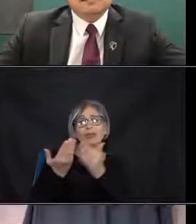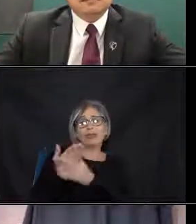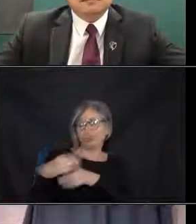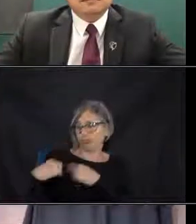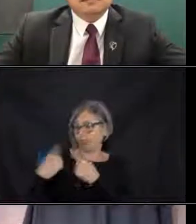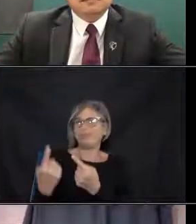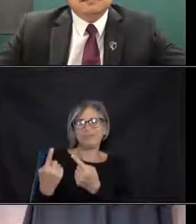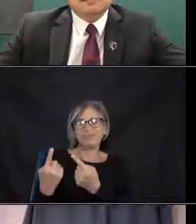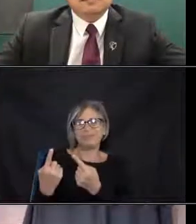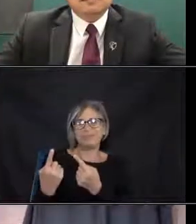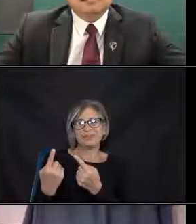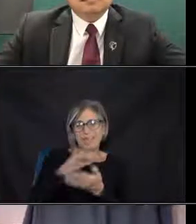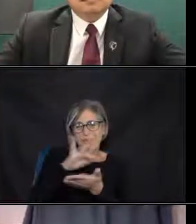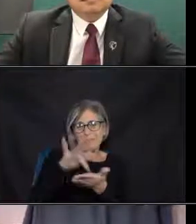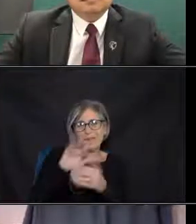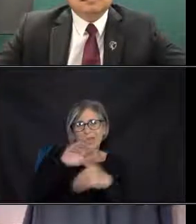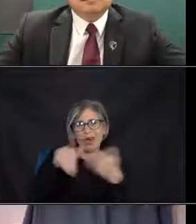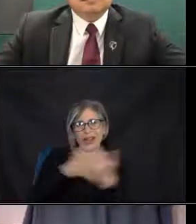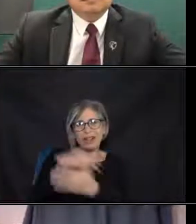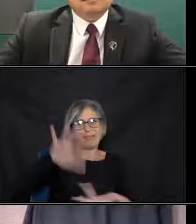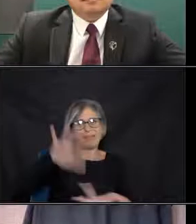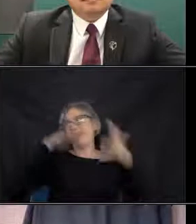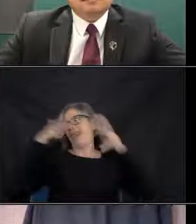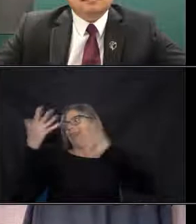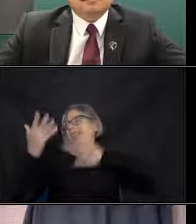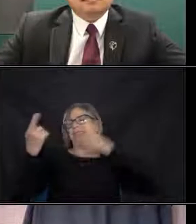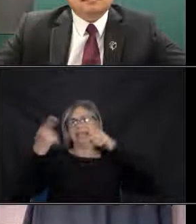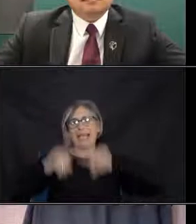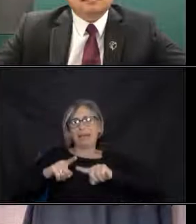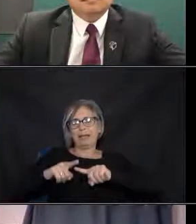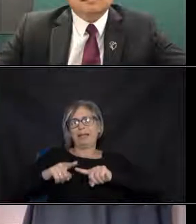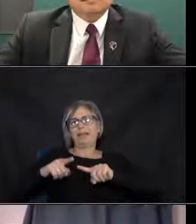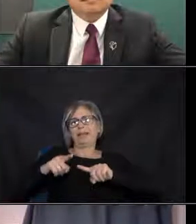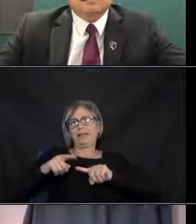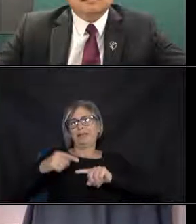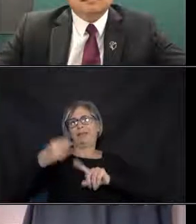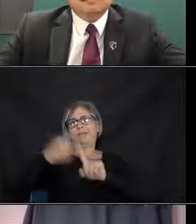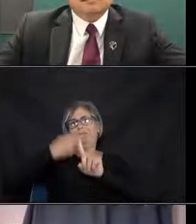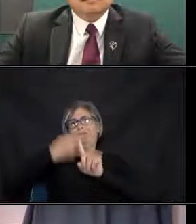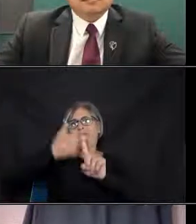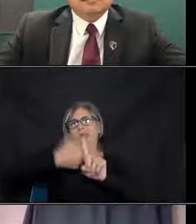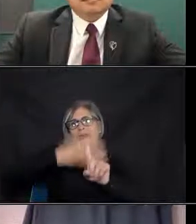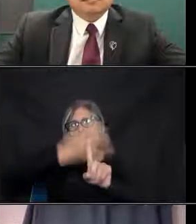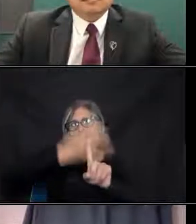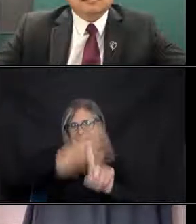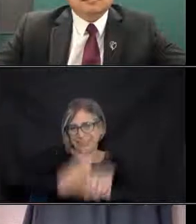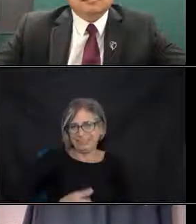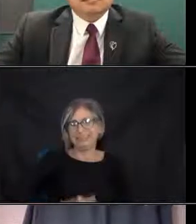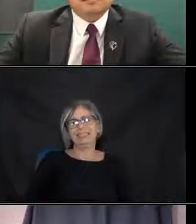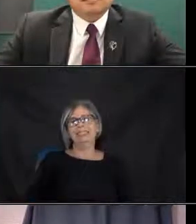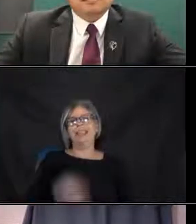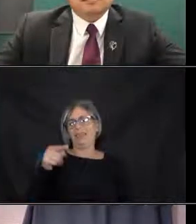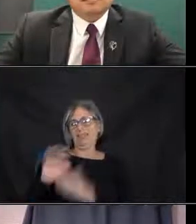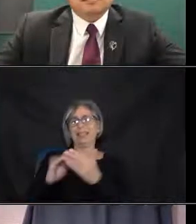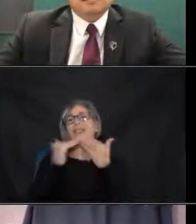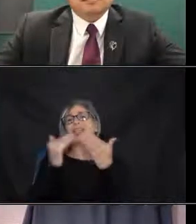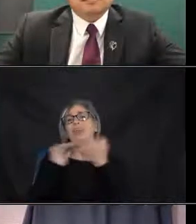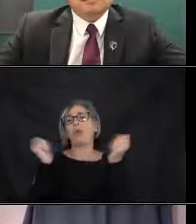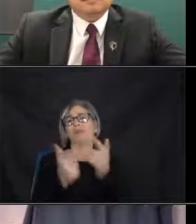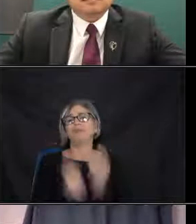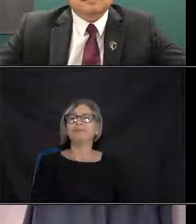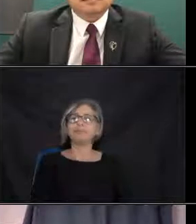far in the midst of all of the chaos that has happened in the past few months in this city. So thank you all.